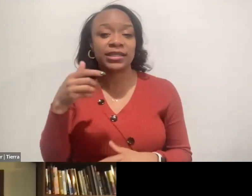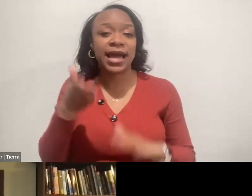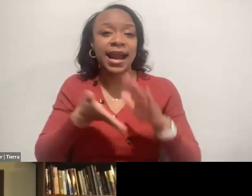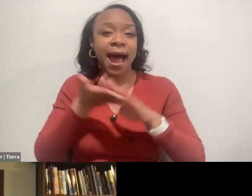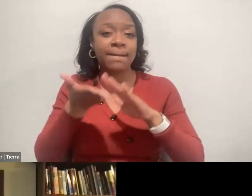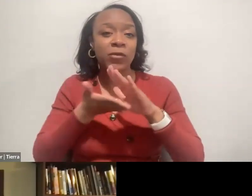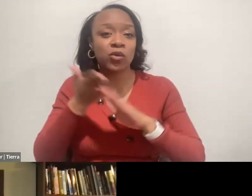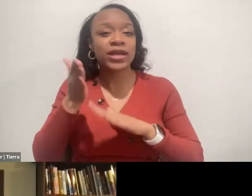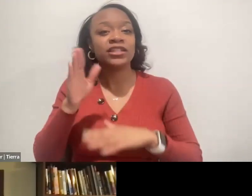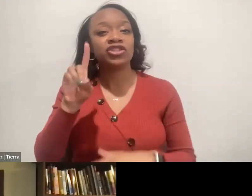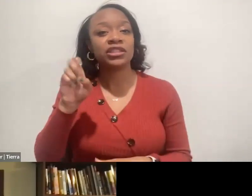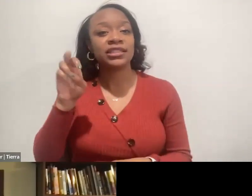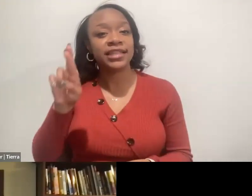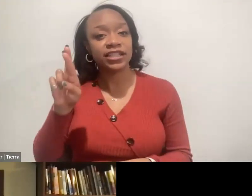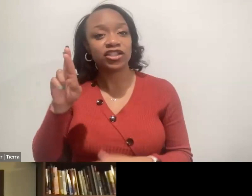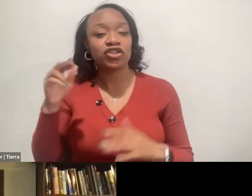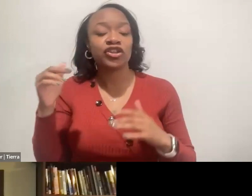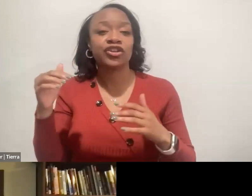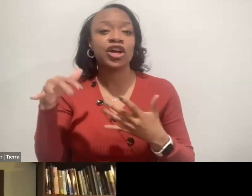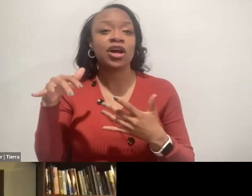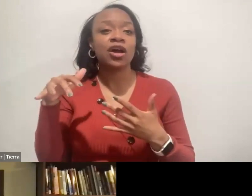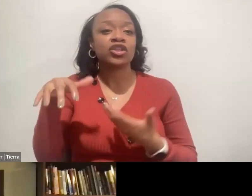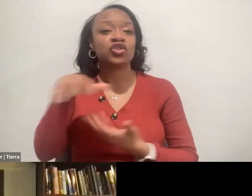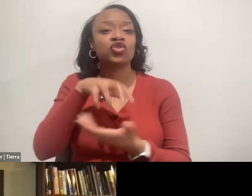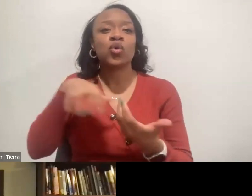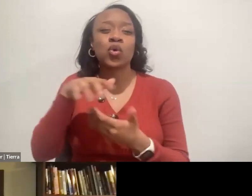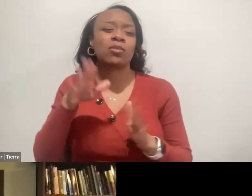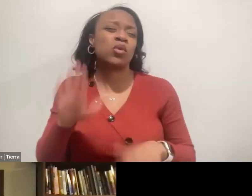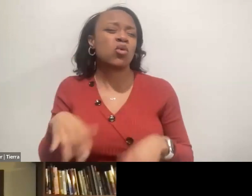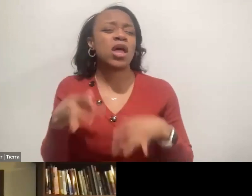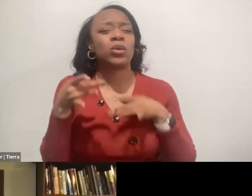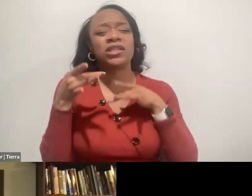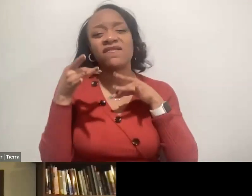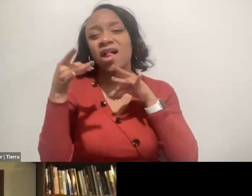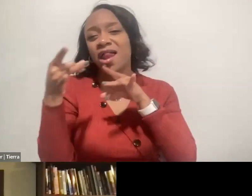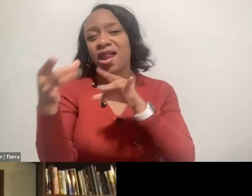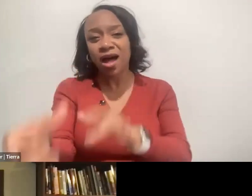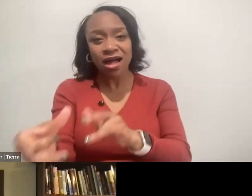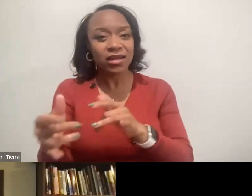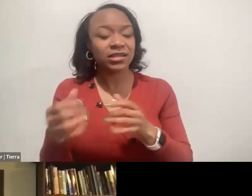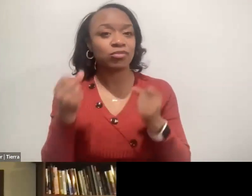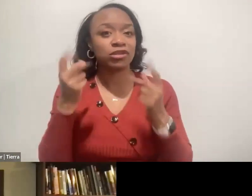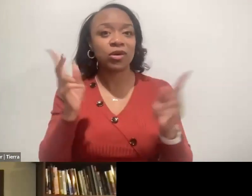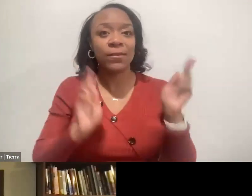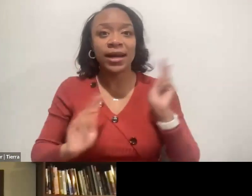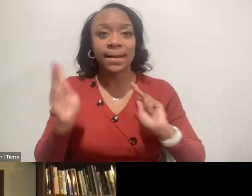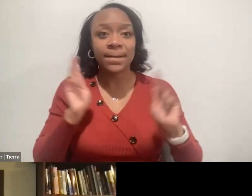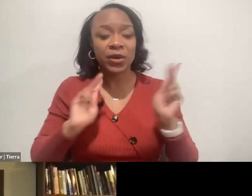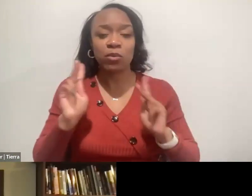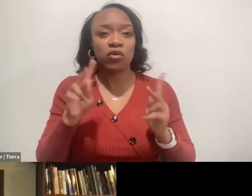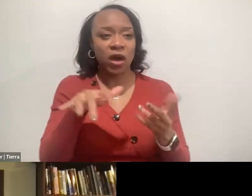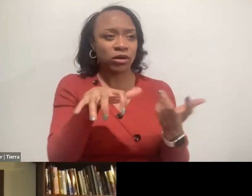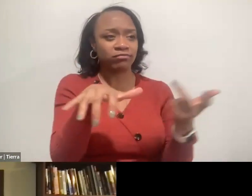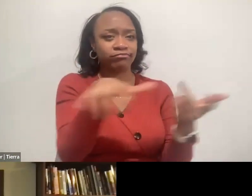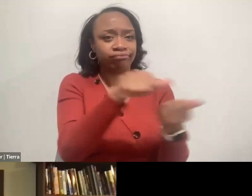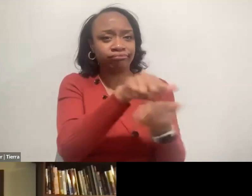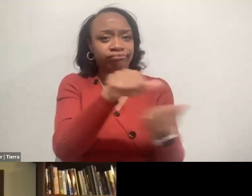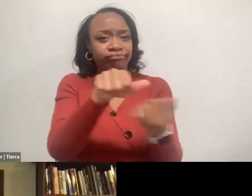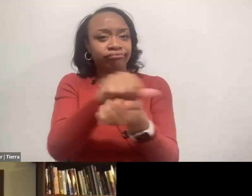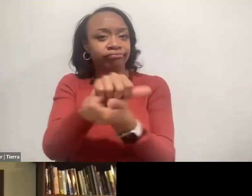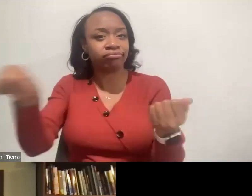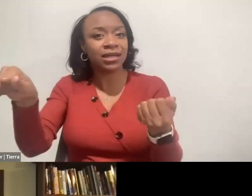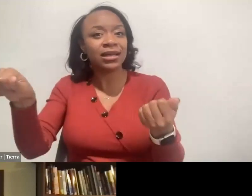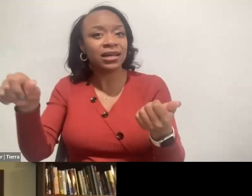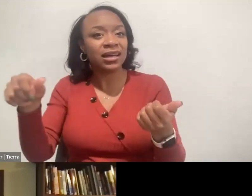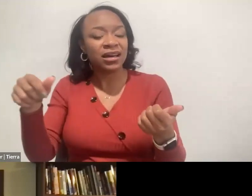Desert Storm had been virtually flawless. Well, we had hundreds of people who were incinerated in one attack on